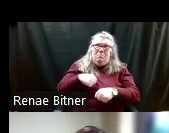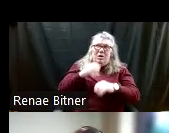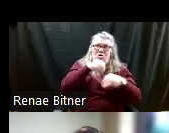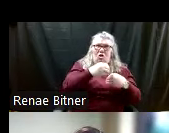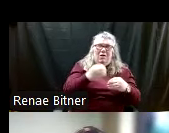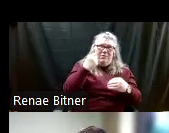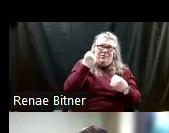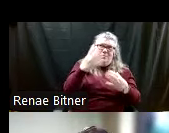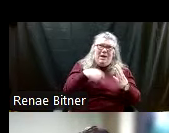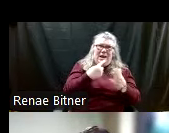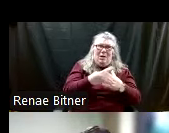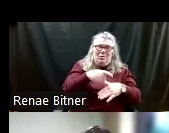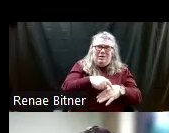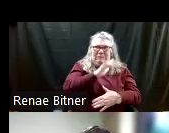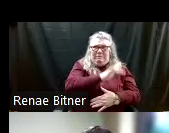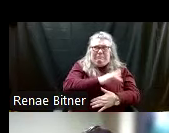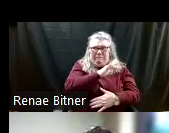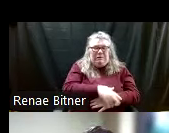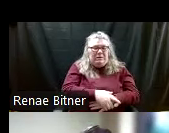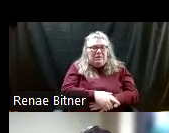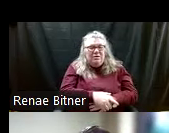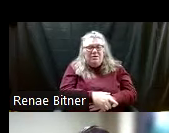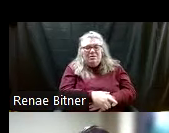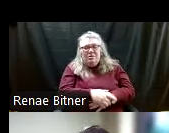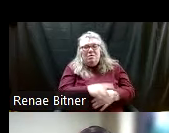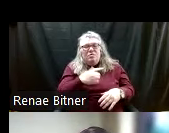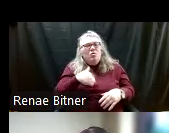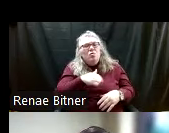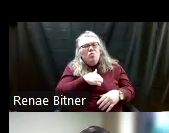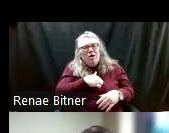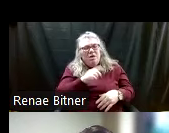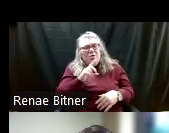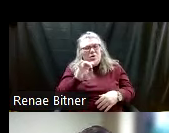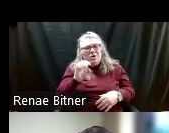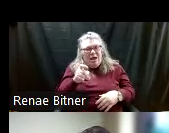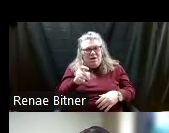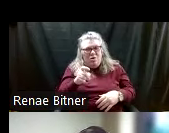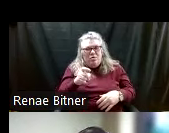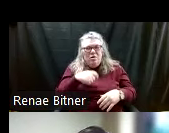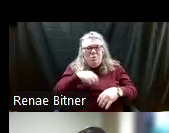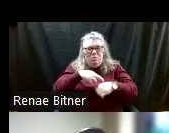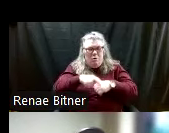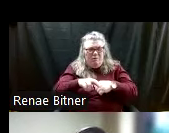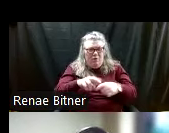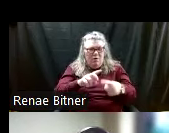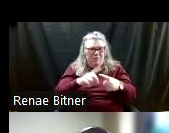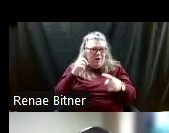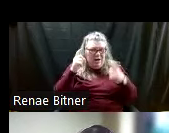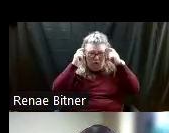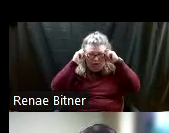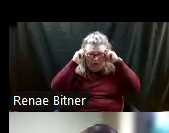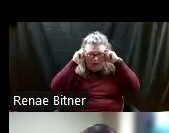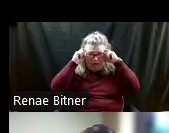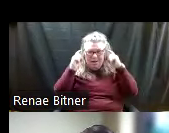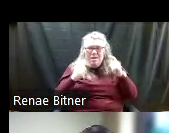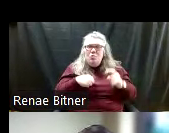at a time. Um, yeah, but so we were diagnosed. We were referred in for hearing aids. We were